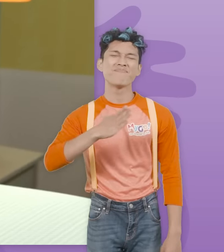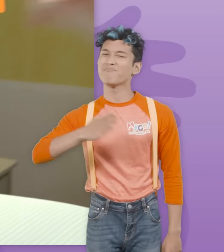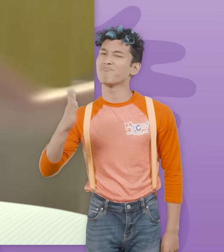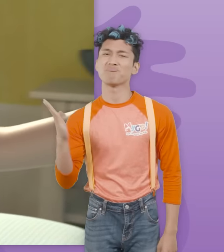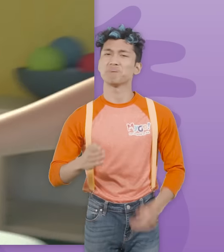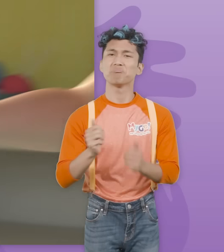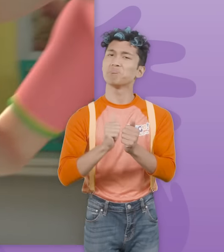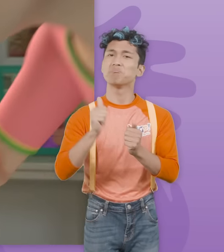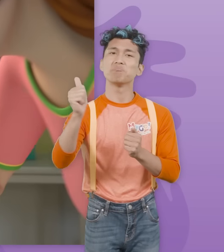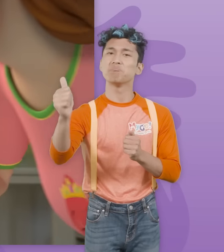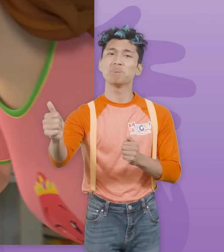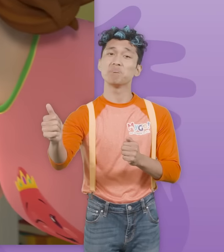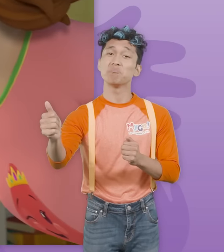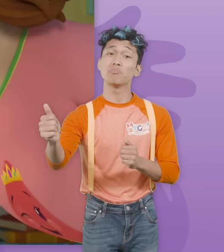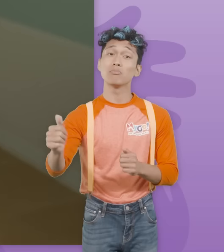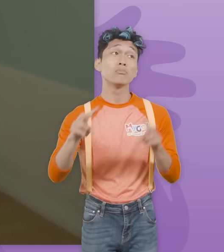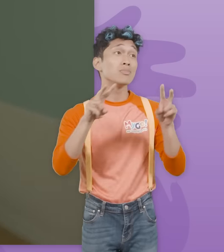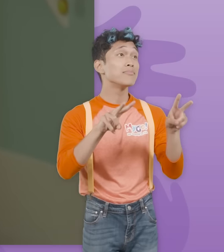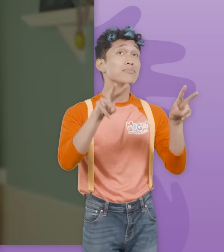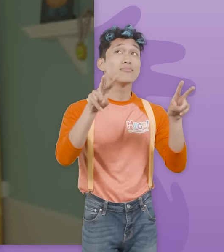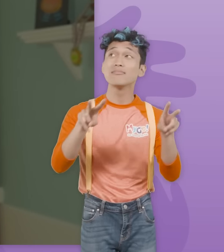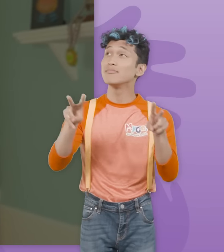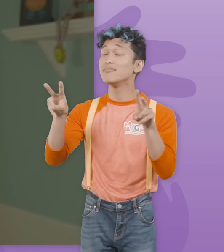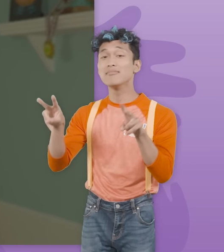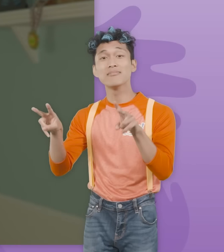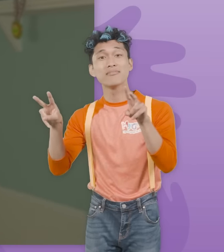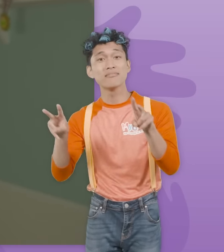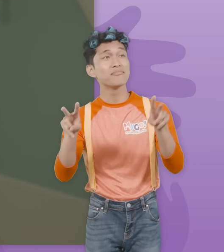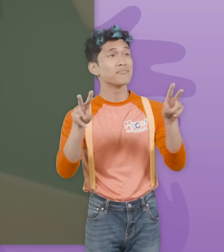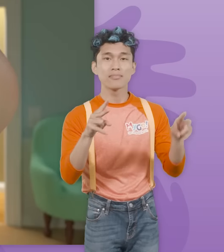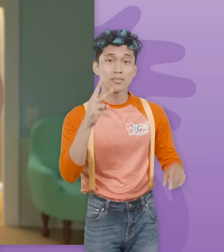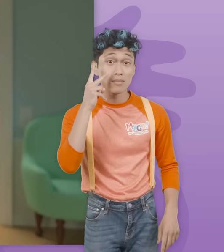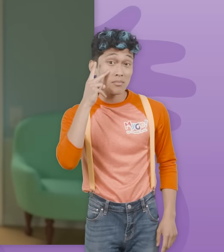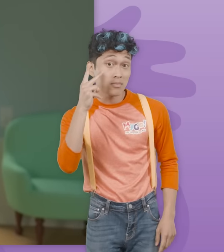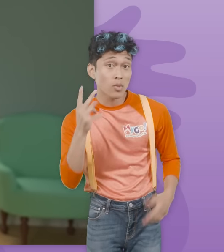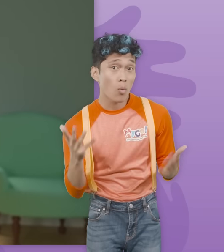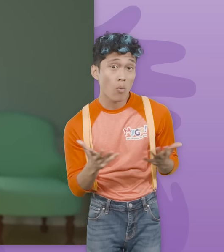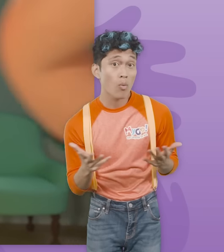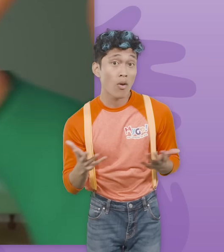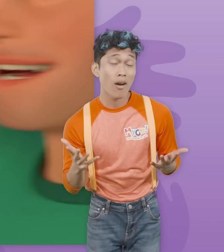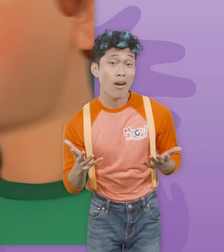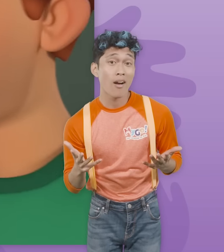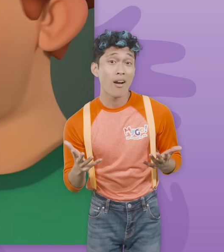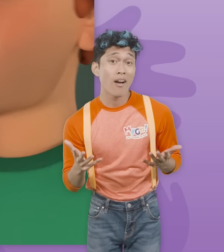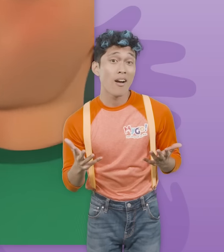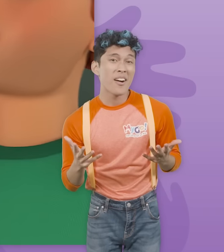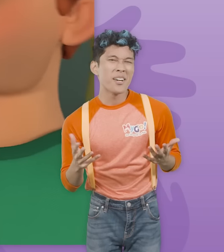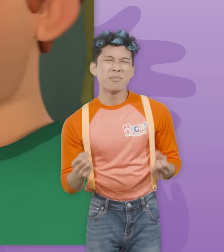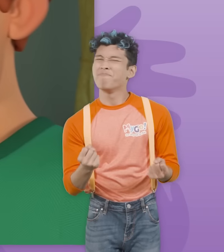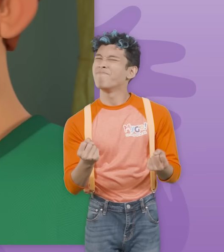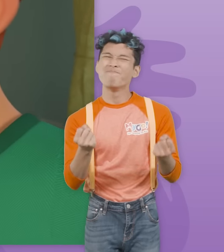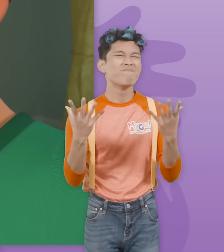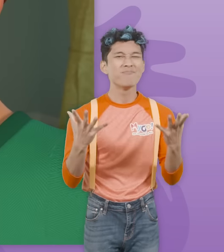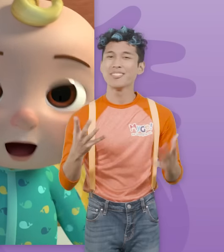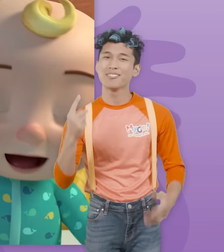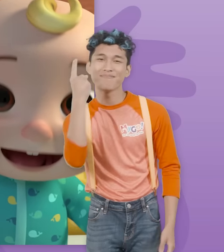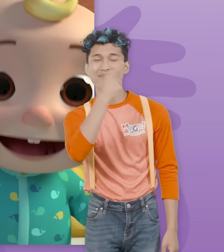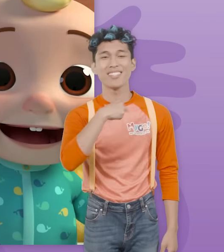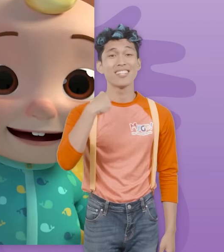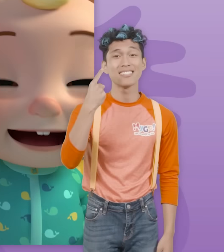and never fall I look around and then I see Many